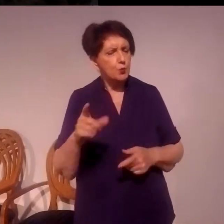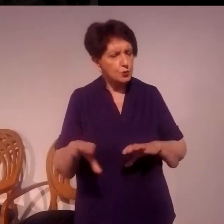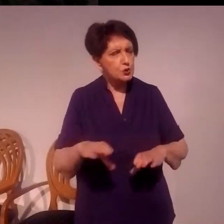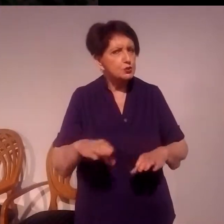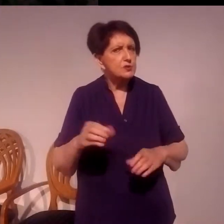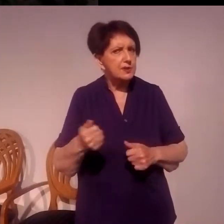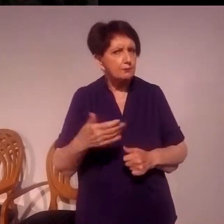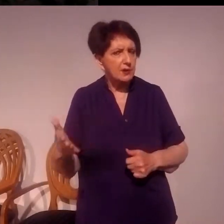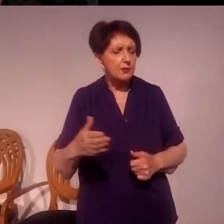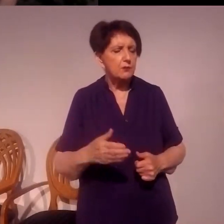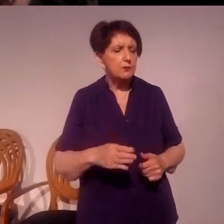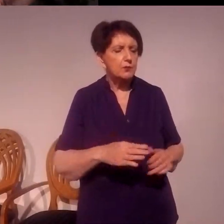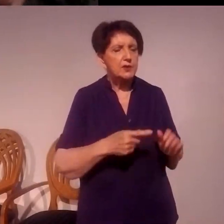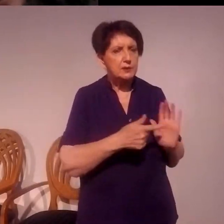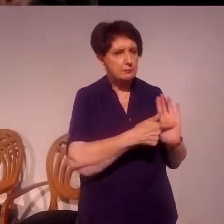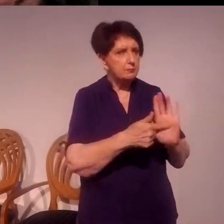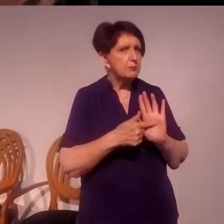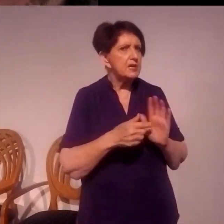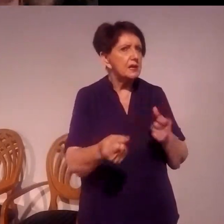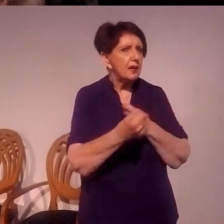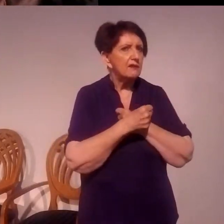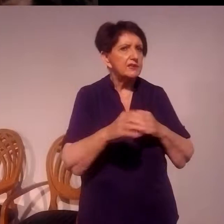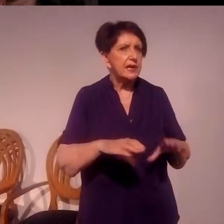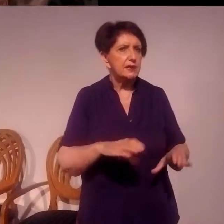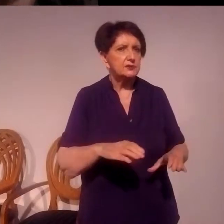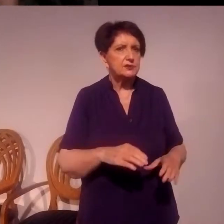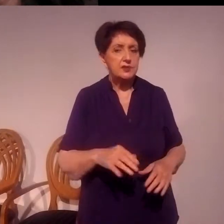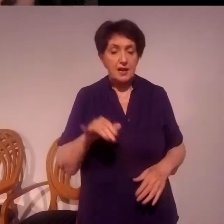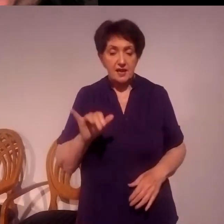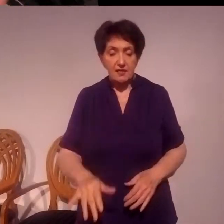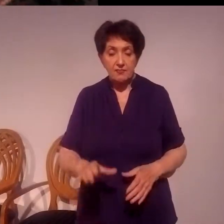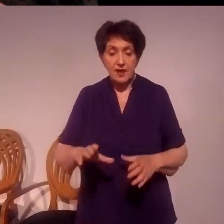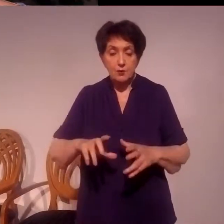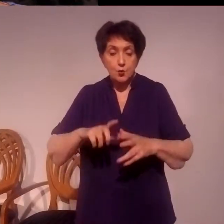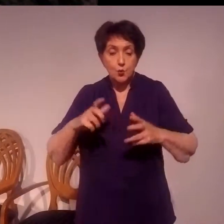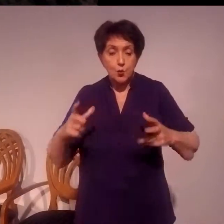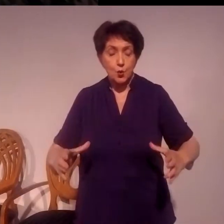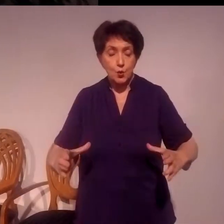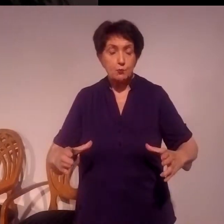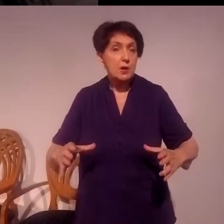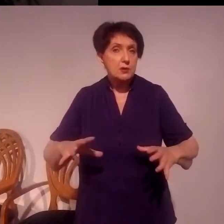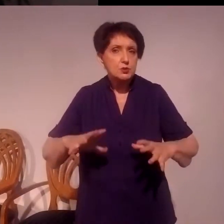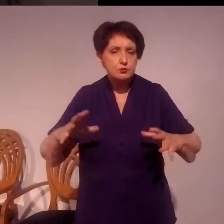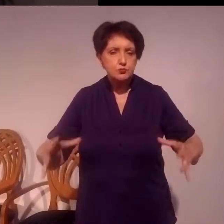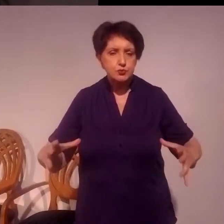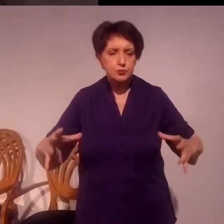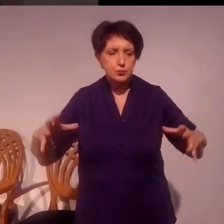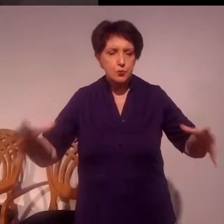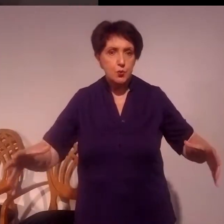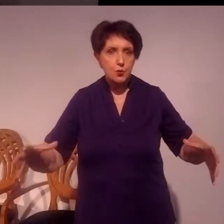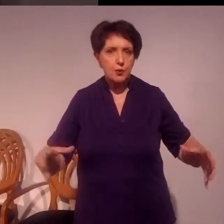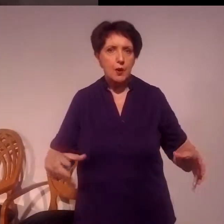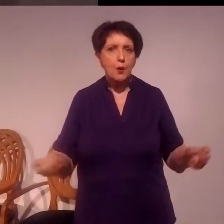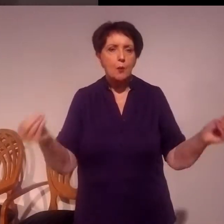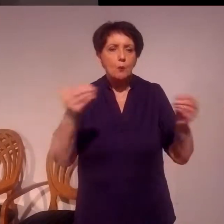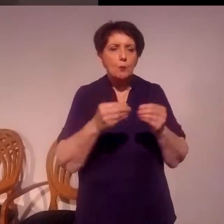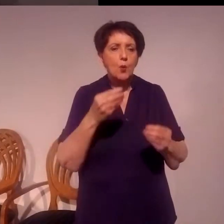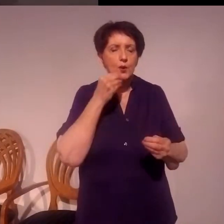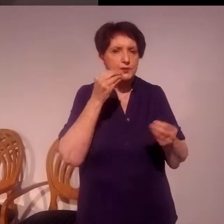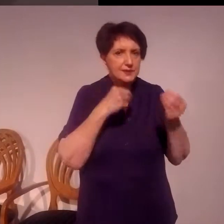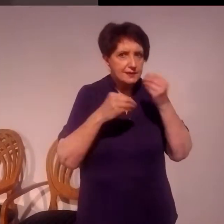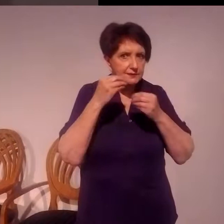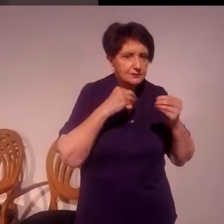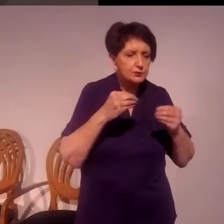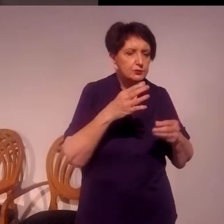be love in action. And that little group started to grow quickly. More potlucks started to be scheduled, and they started to grow. And then all